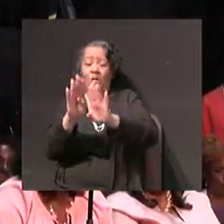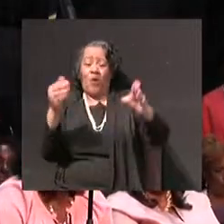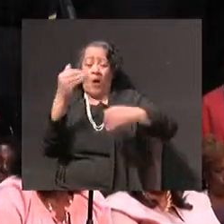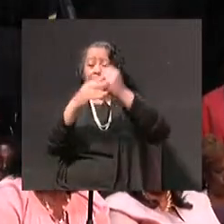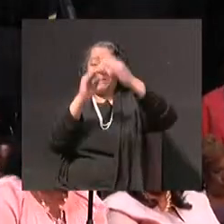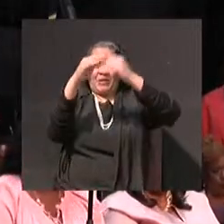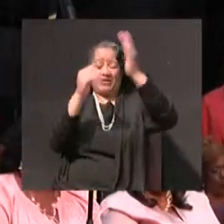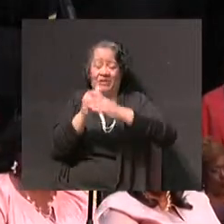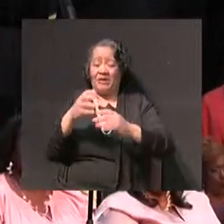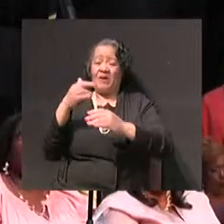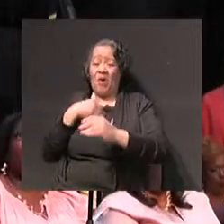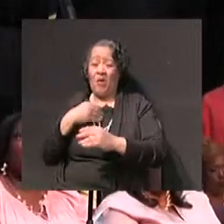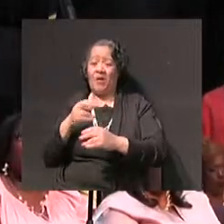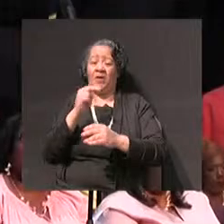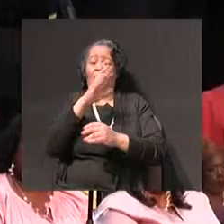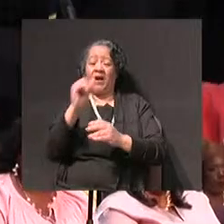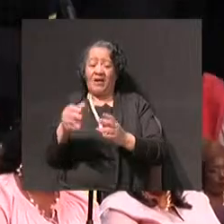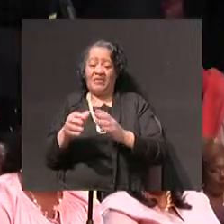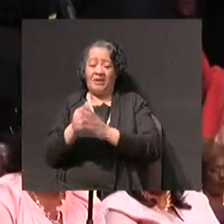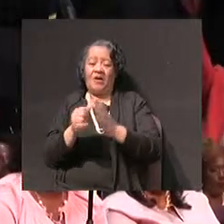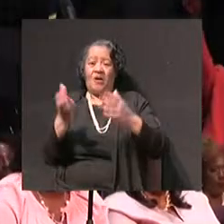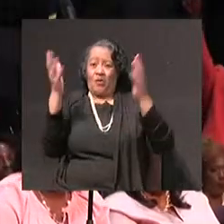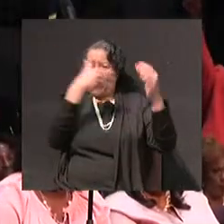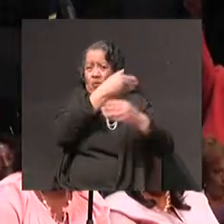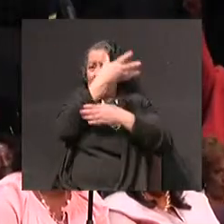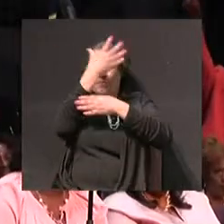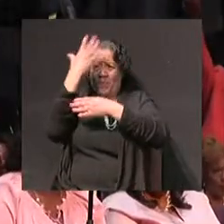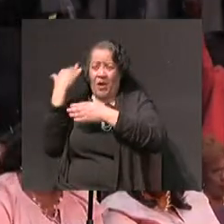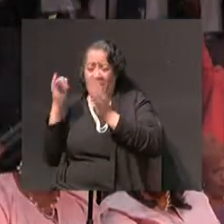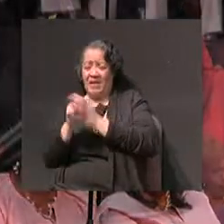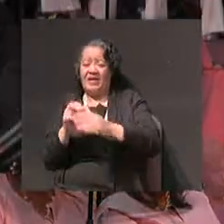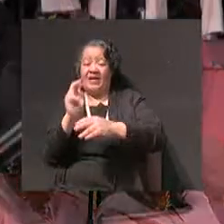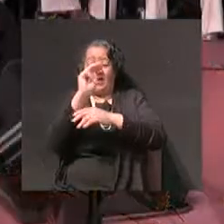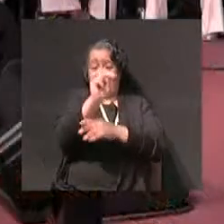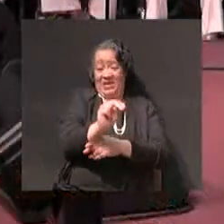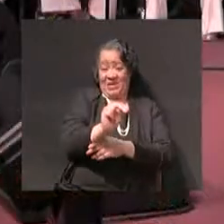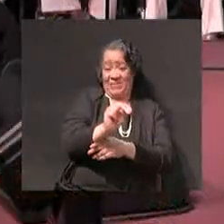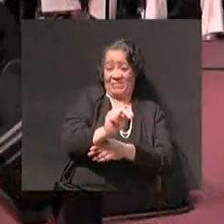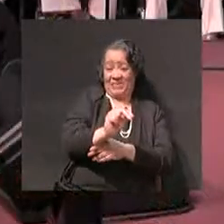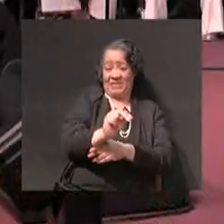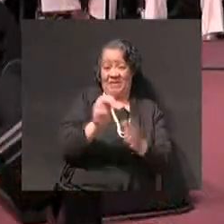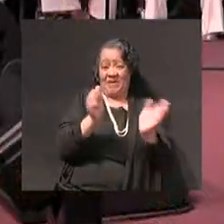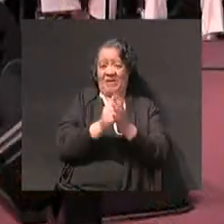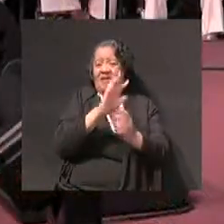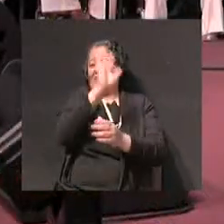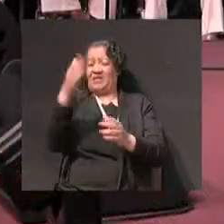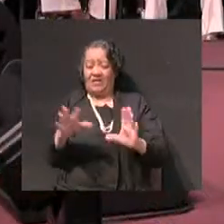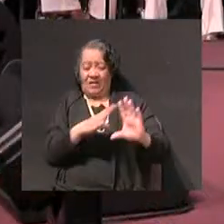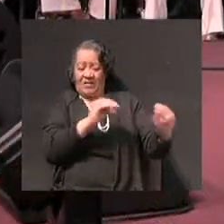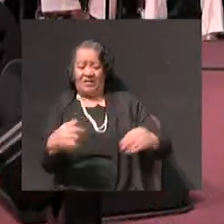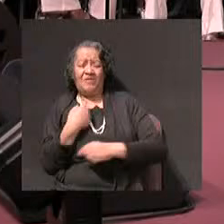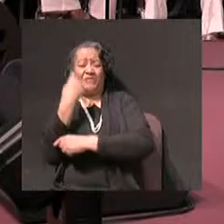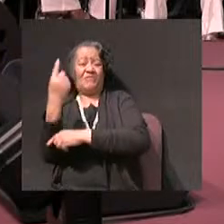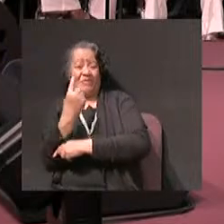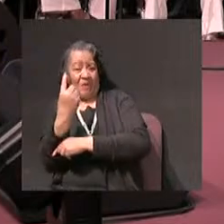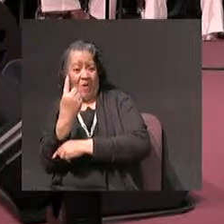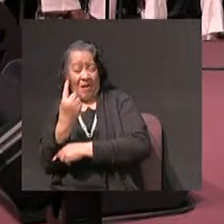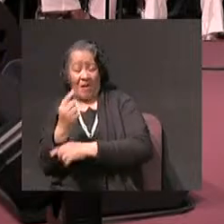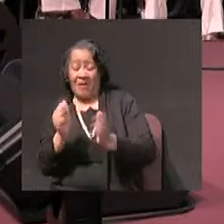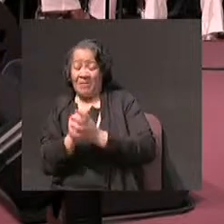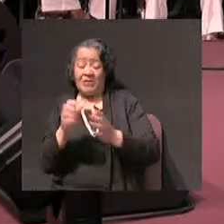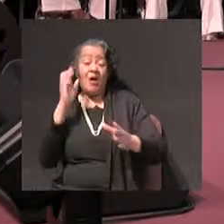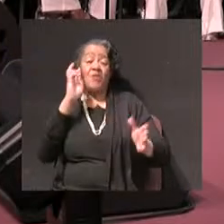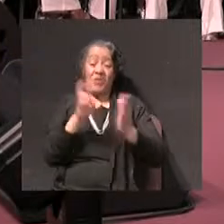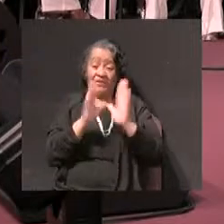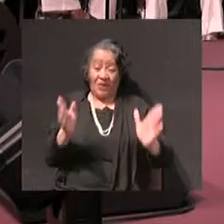builder. He's Noah's rainbow. N, he never leaves me alone. Do I have a